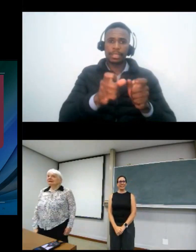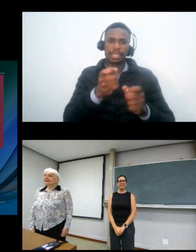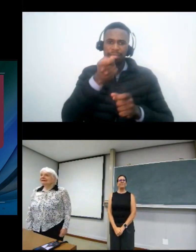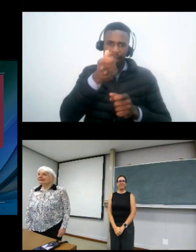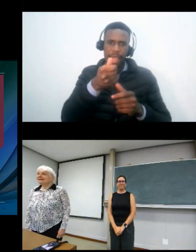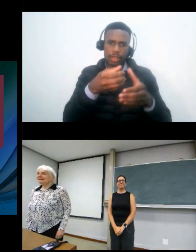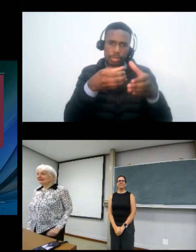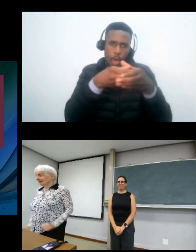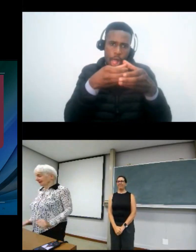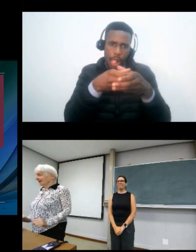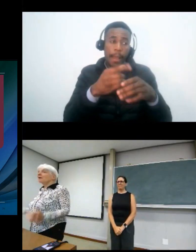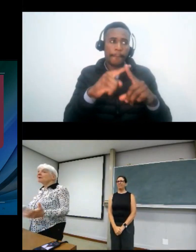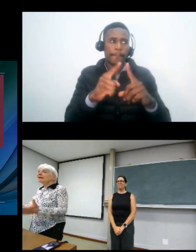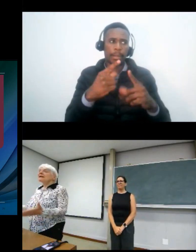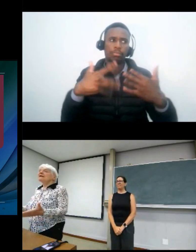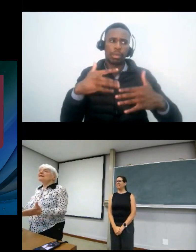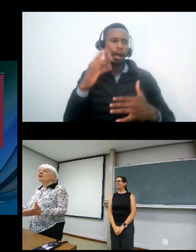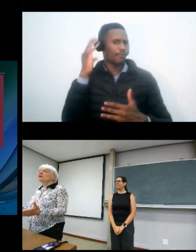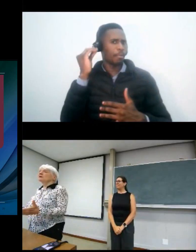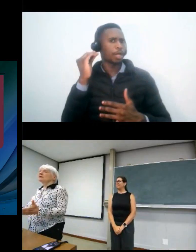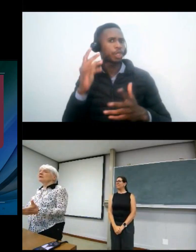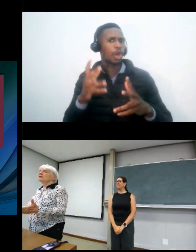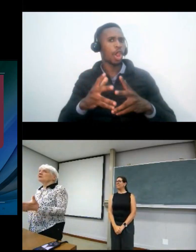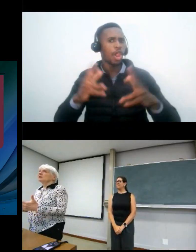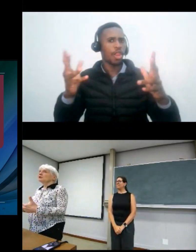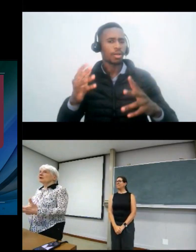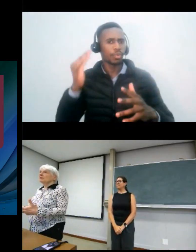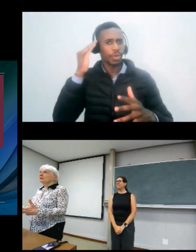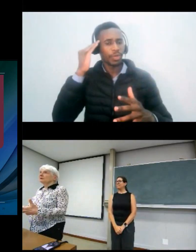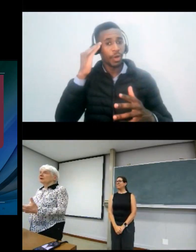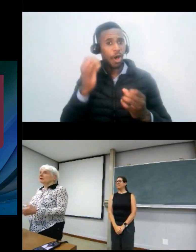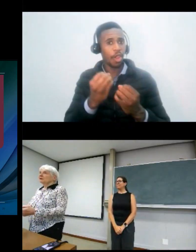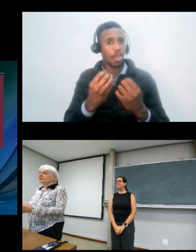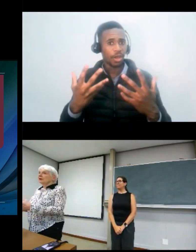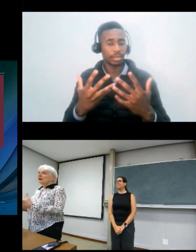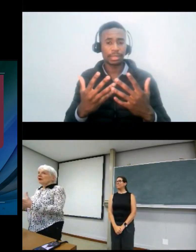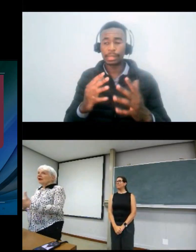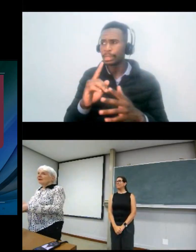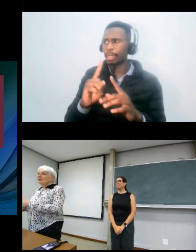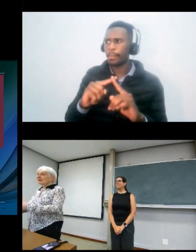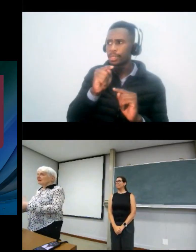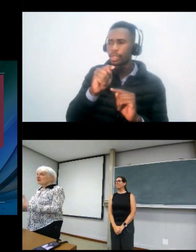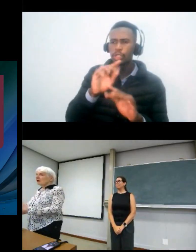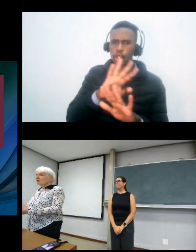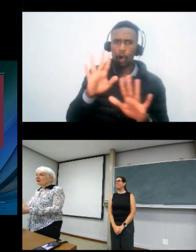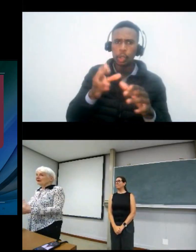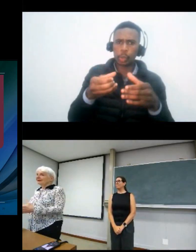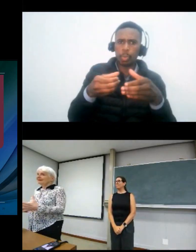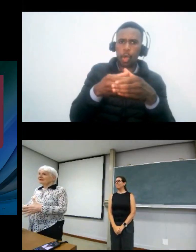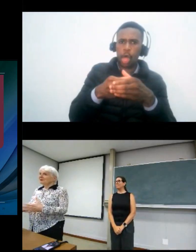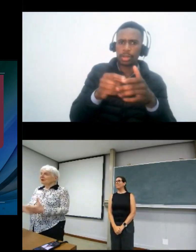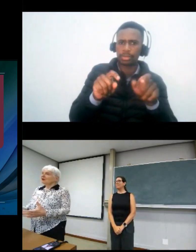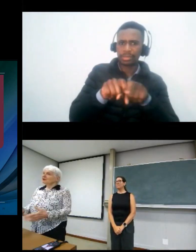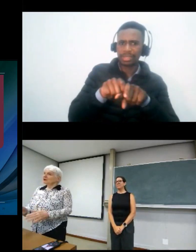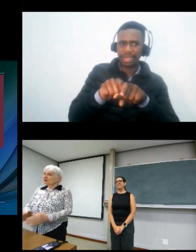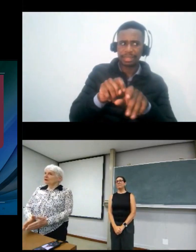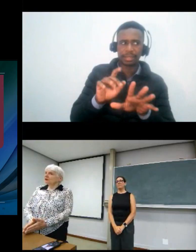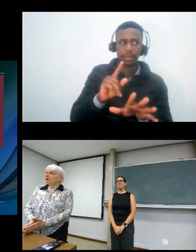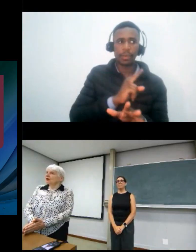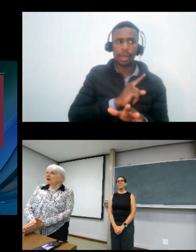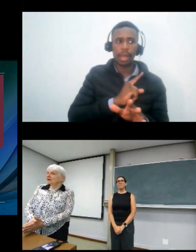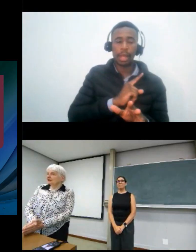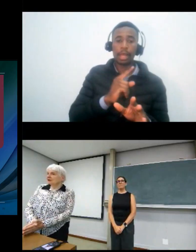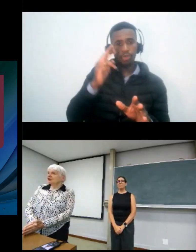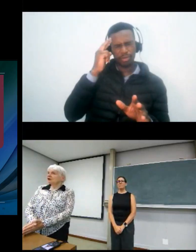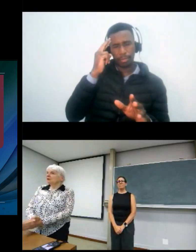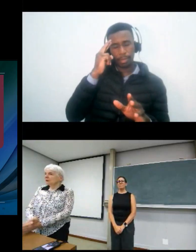is telling. Yes. Okay, but it's not a small sample because of our bad sampling. This is because so